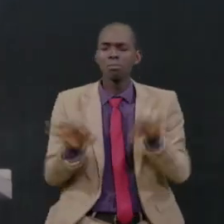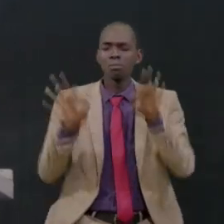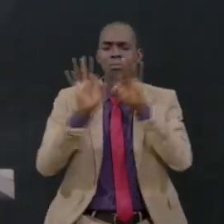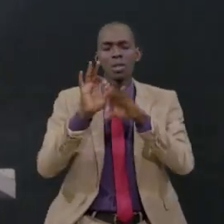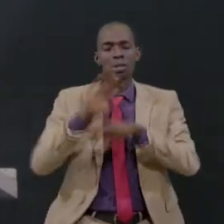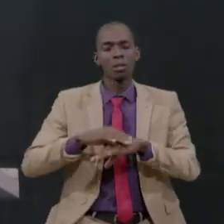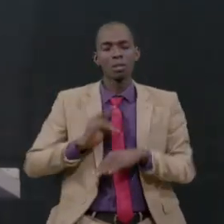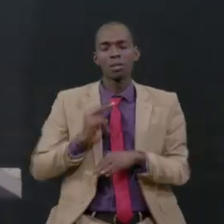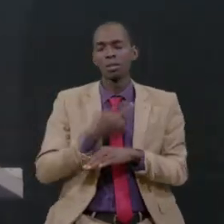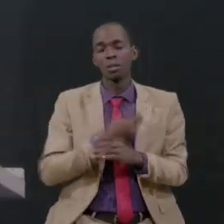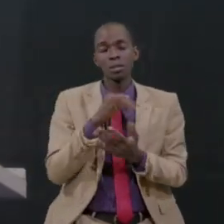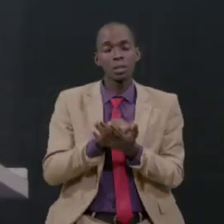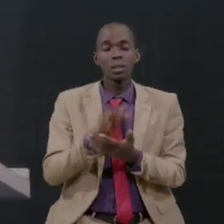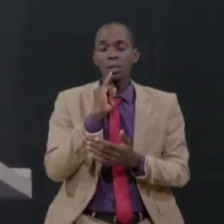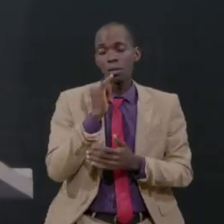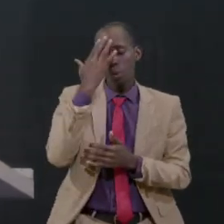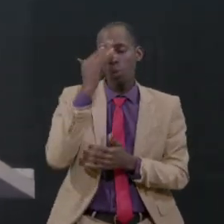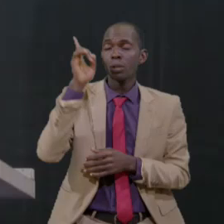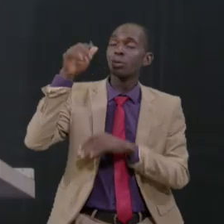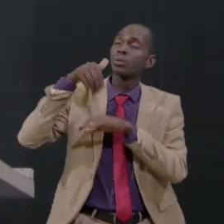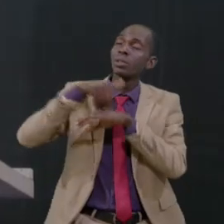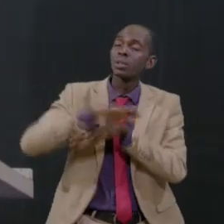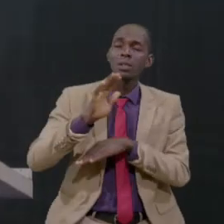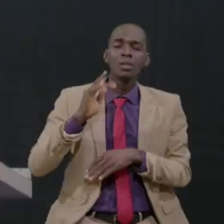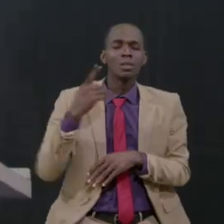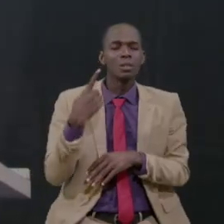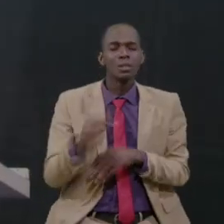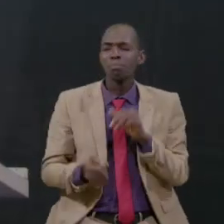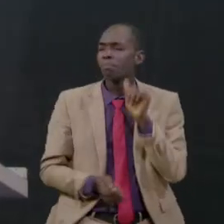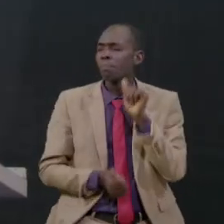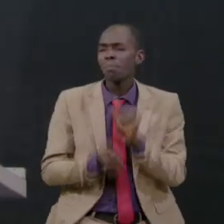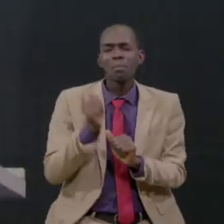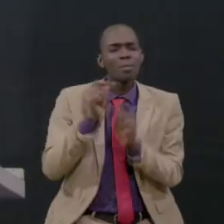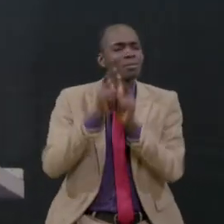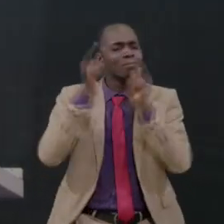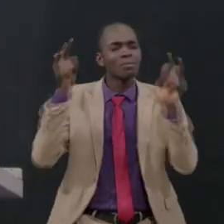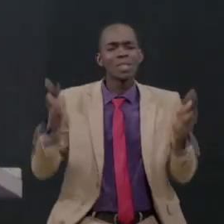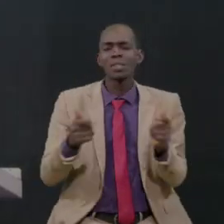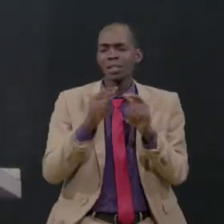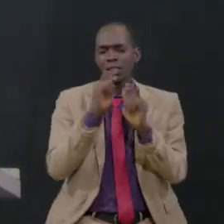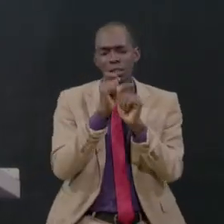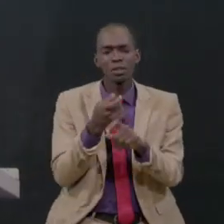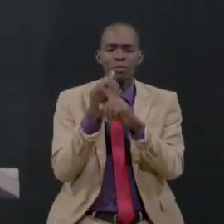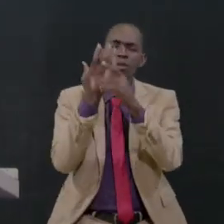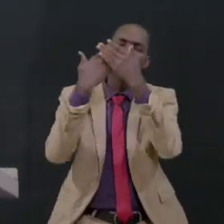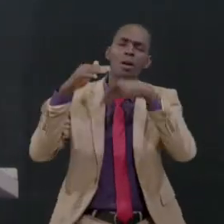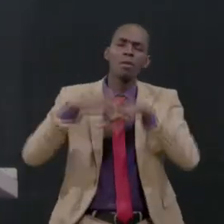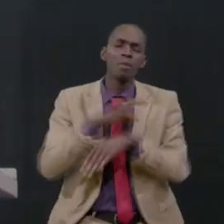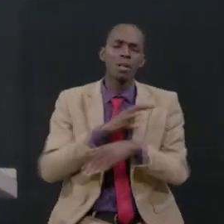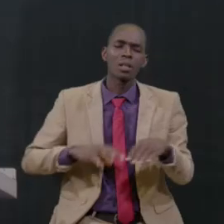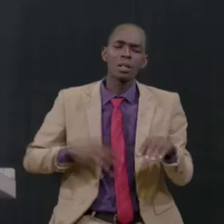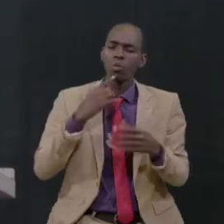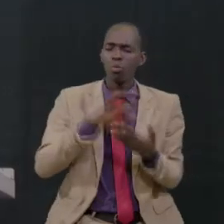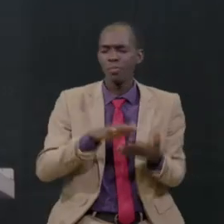sent the greatest gift you could send from heaven. He died for us. He rose for us. He's interceding